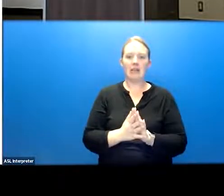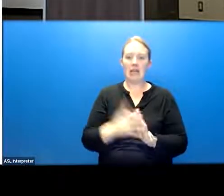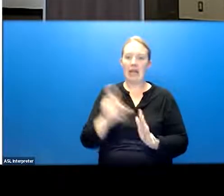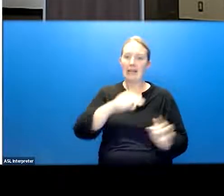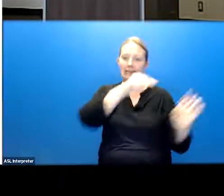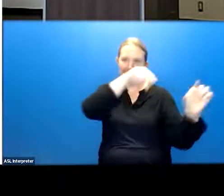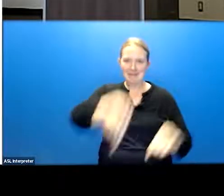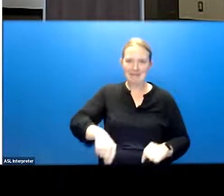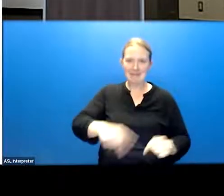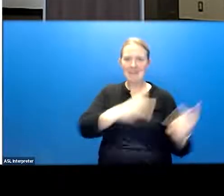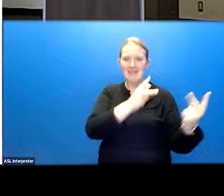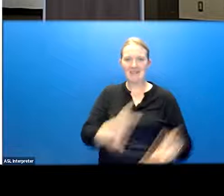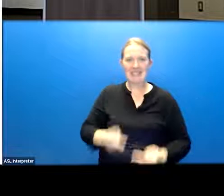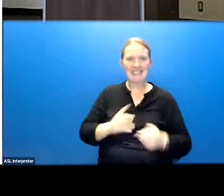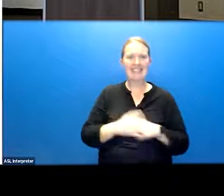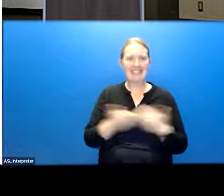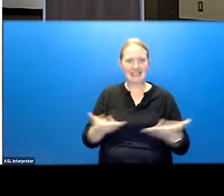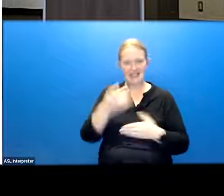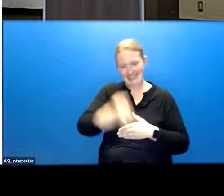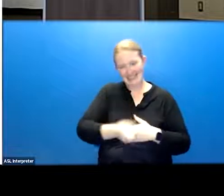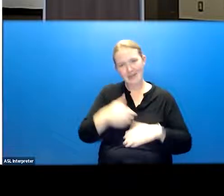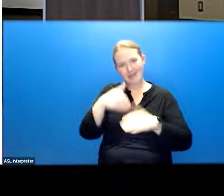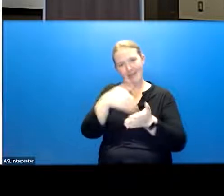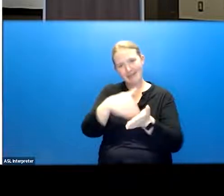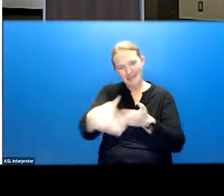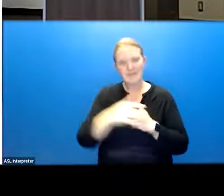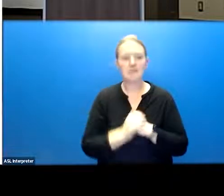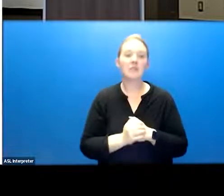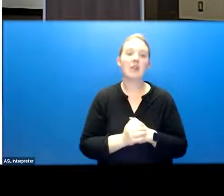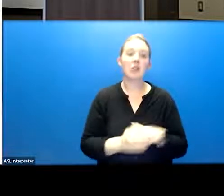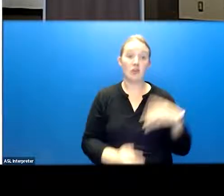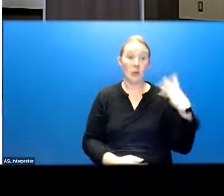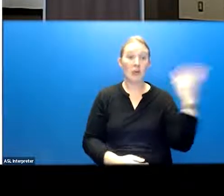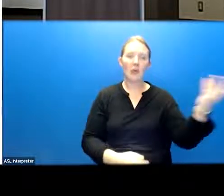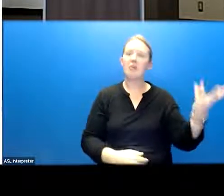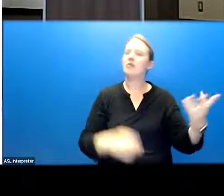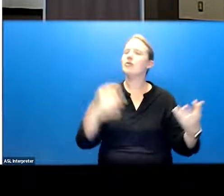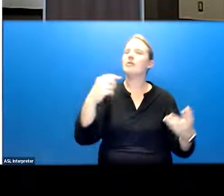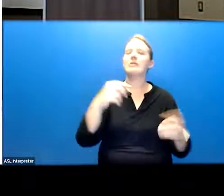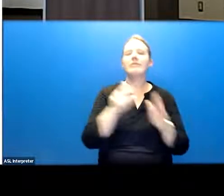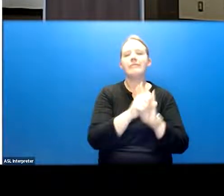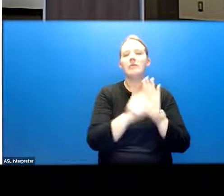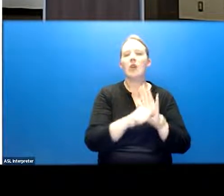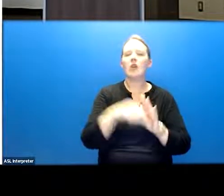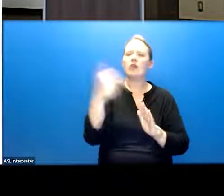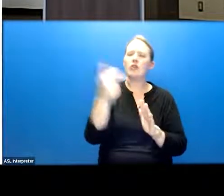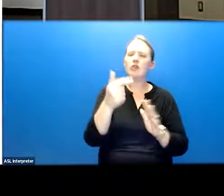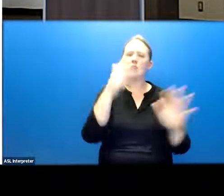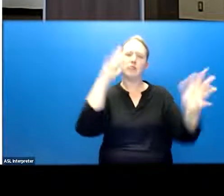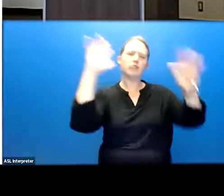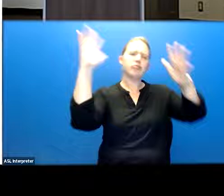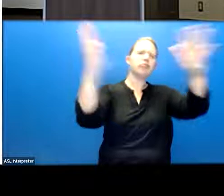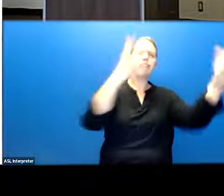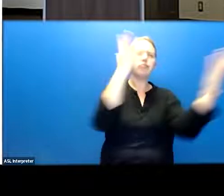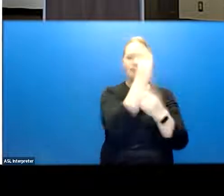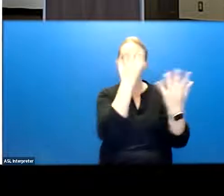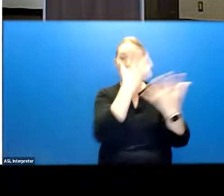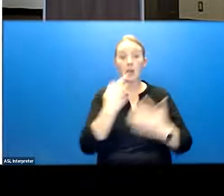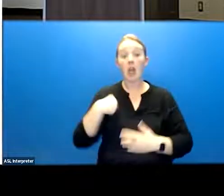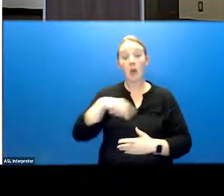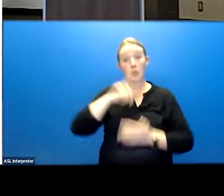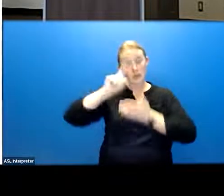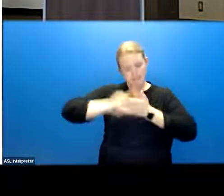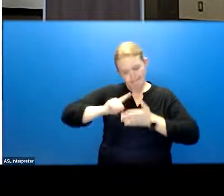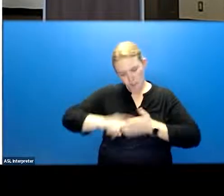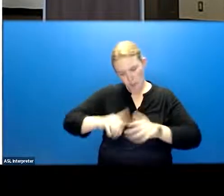often. So in Washington State, where it's green and luscious, we looked at family